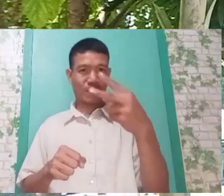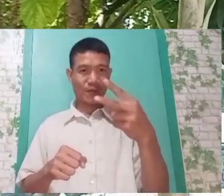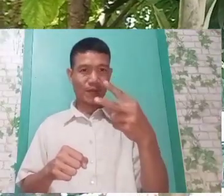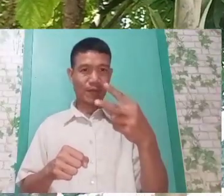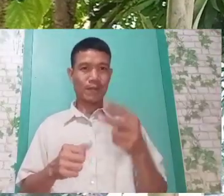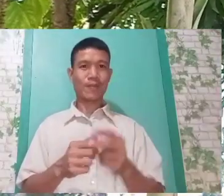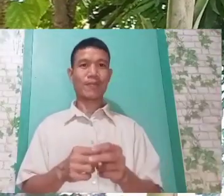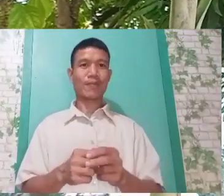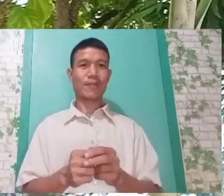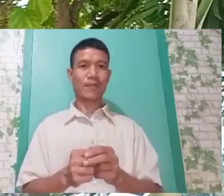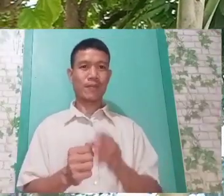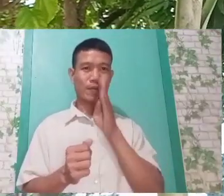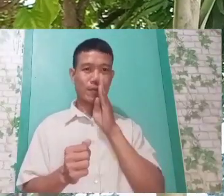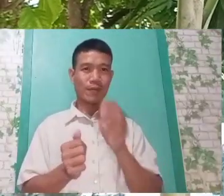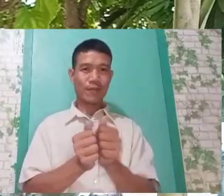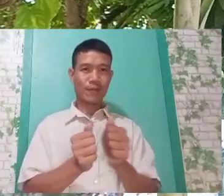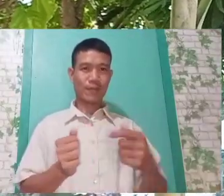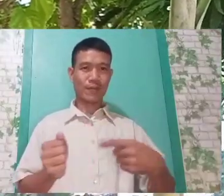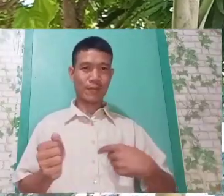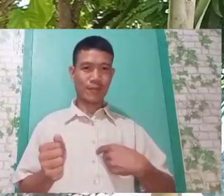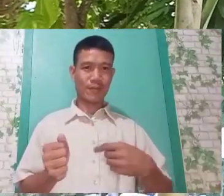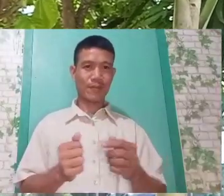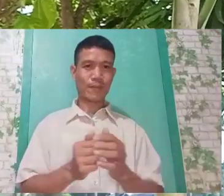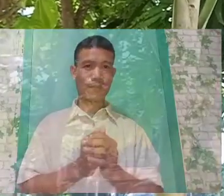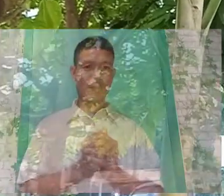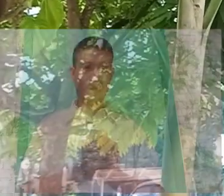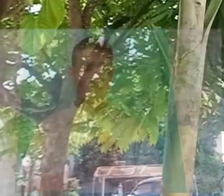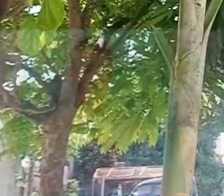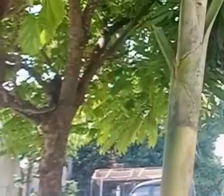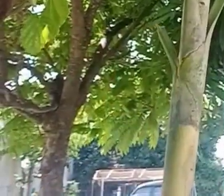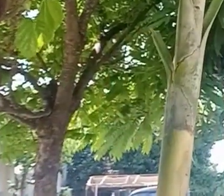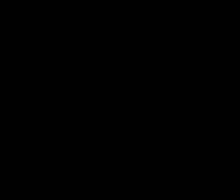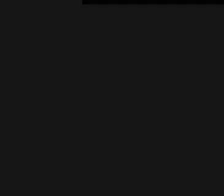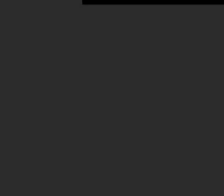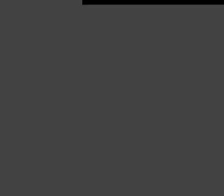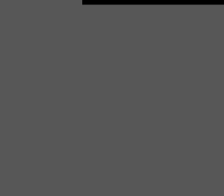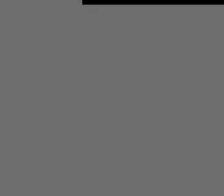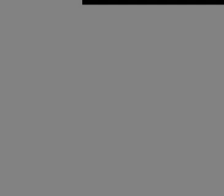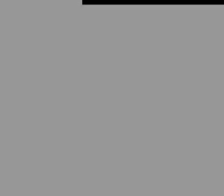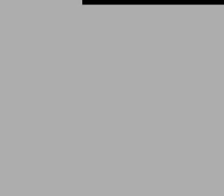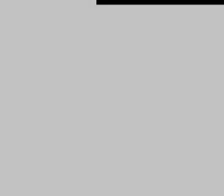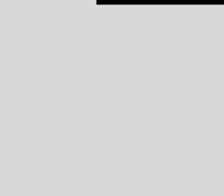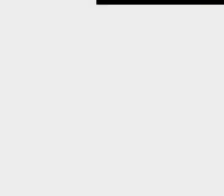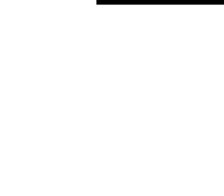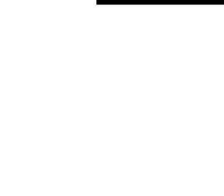guys, and bear with me at the end of this video.